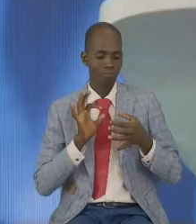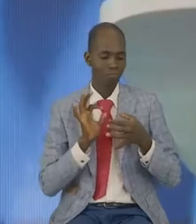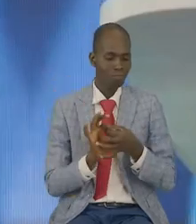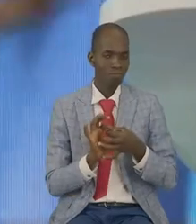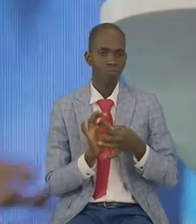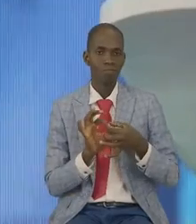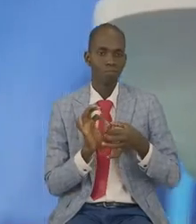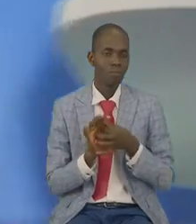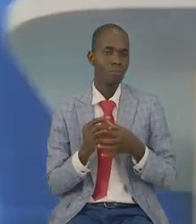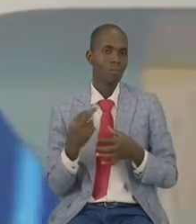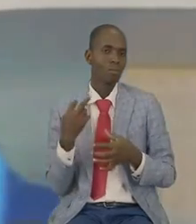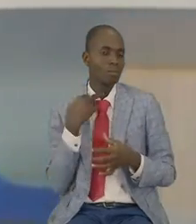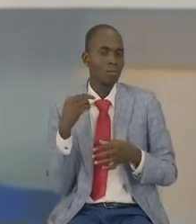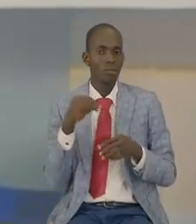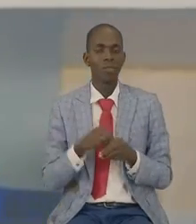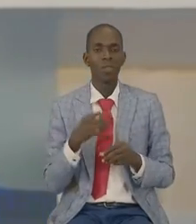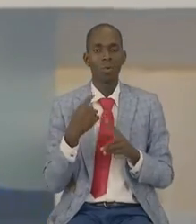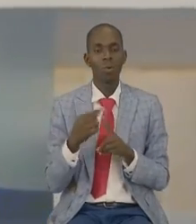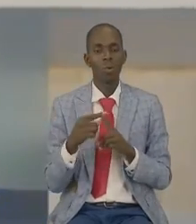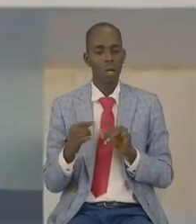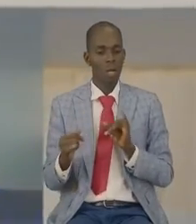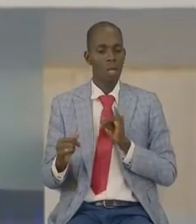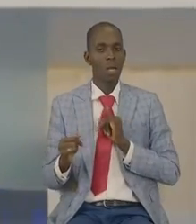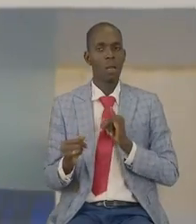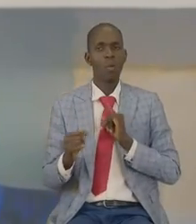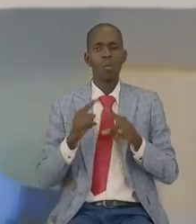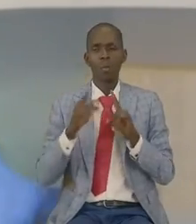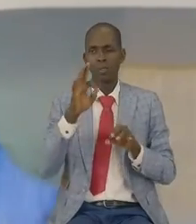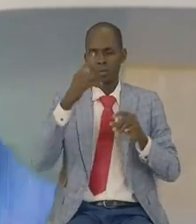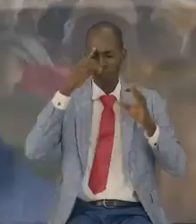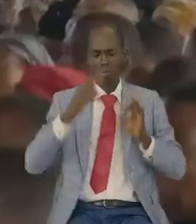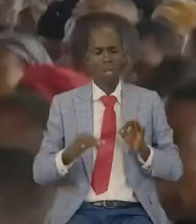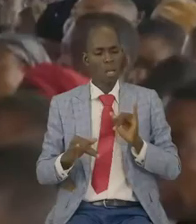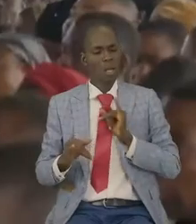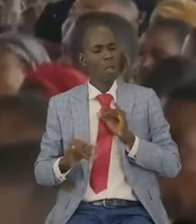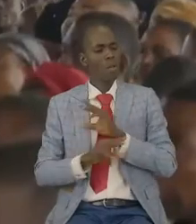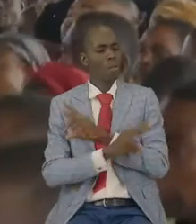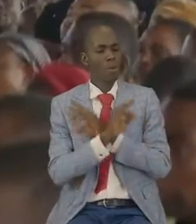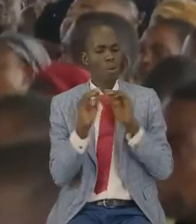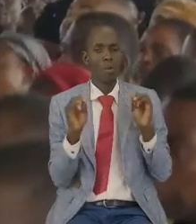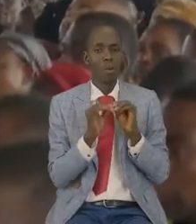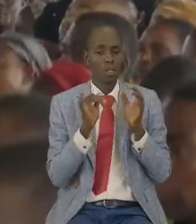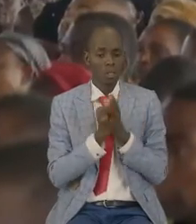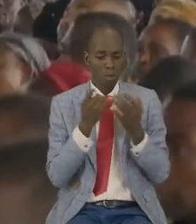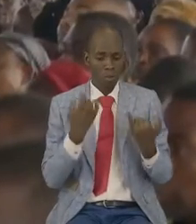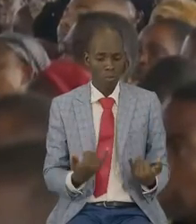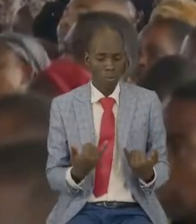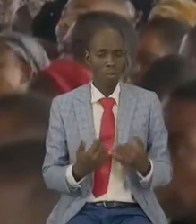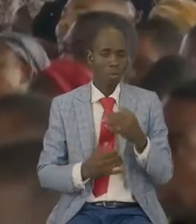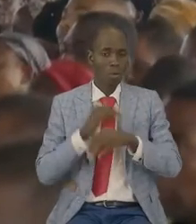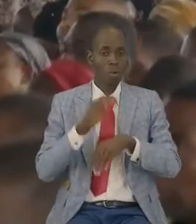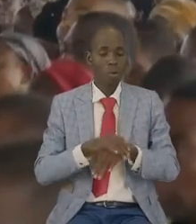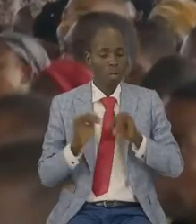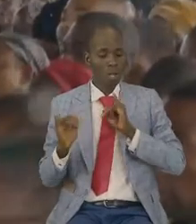I. But when you say enough is enough, that today Emmanuel will